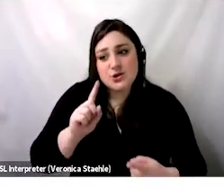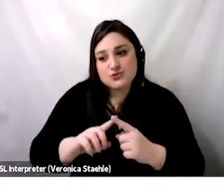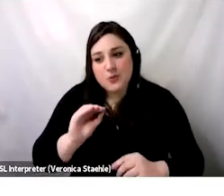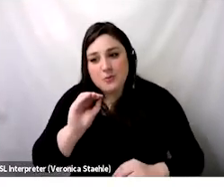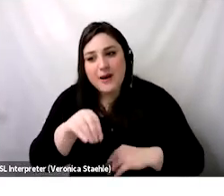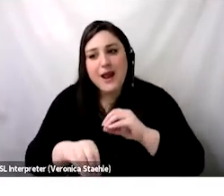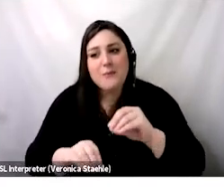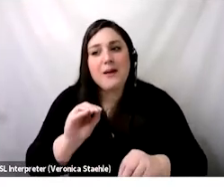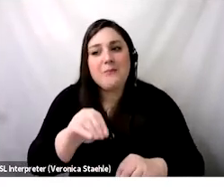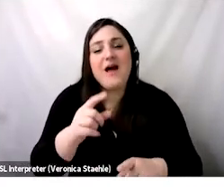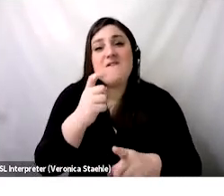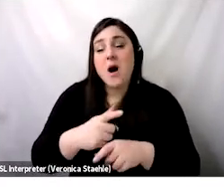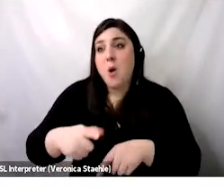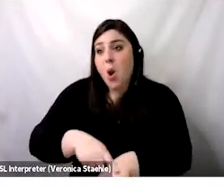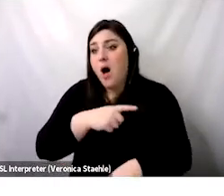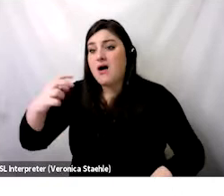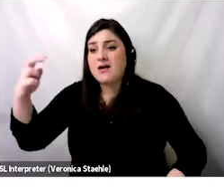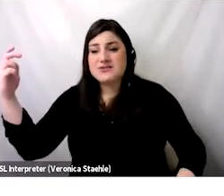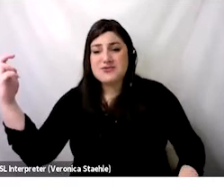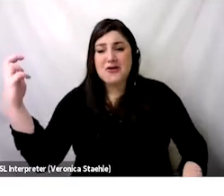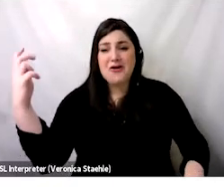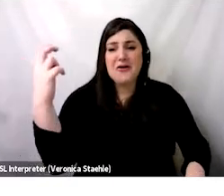a home to an unfamiliar place,